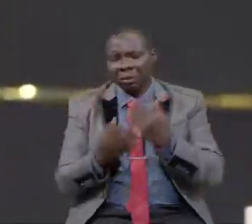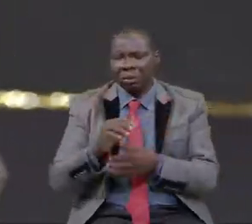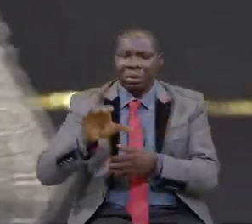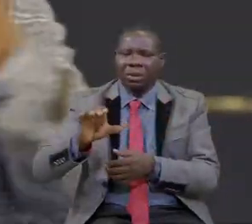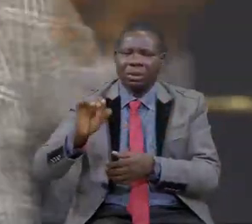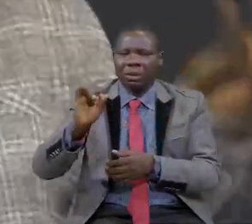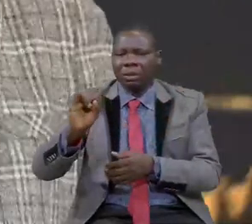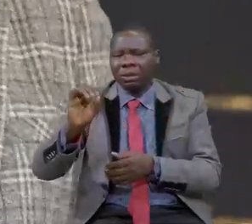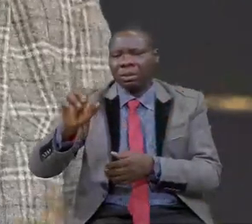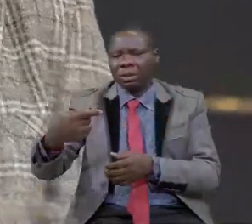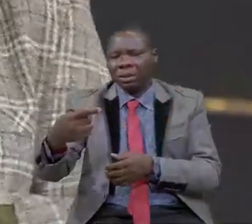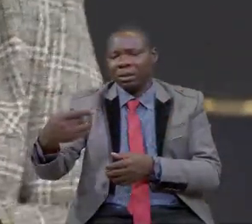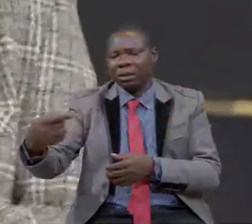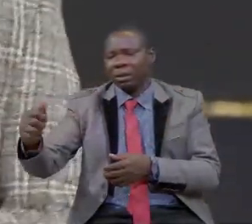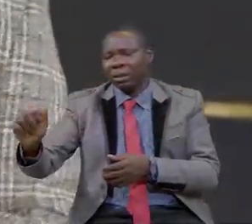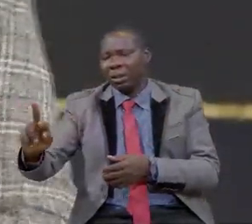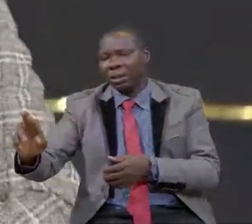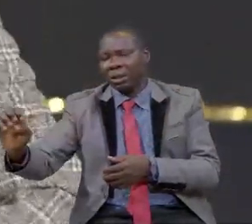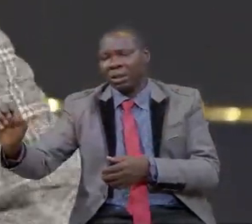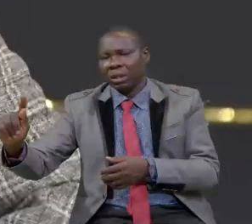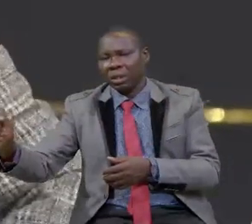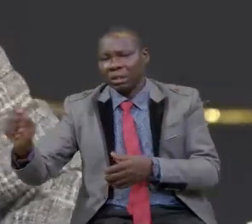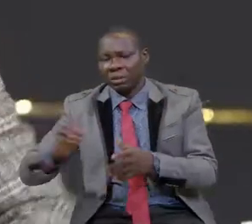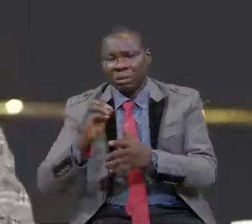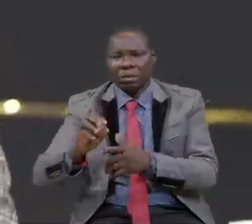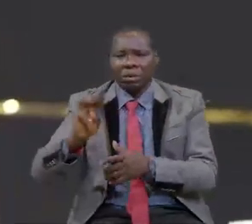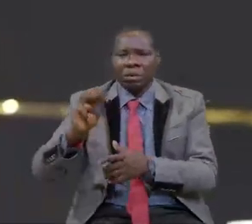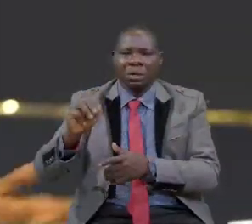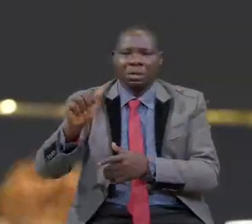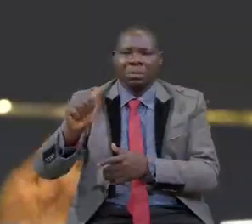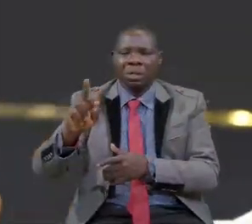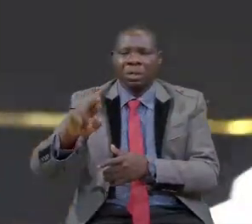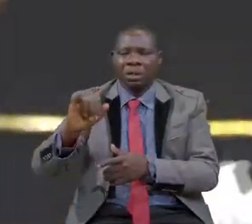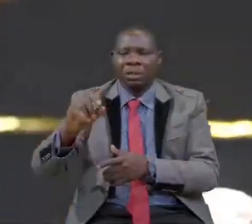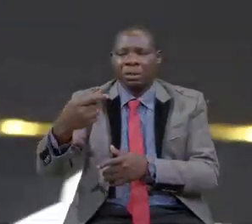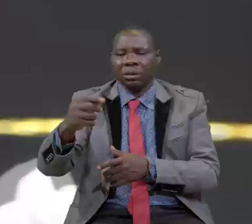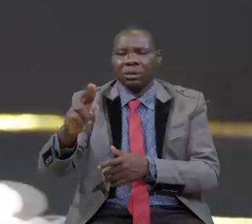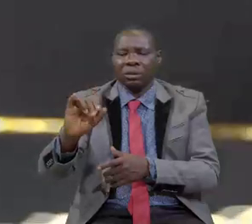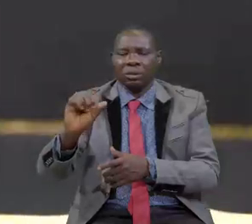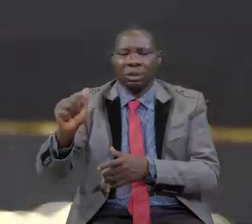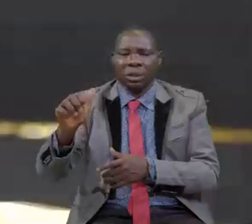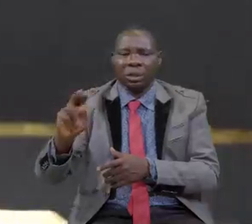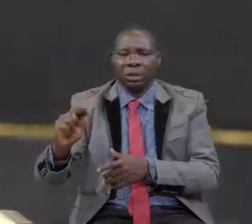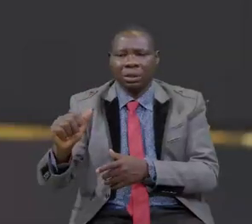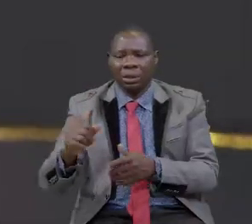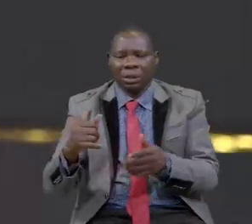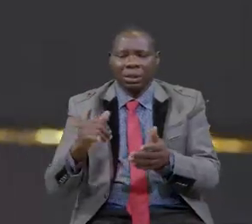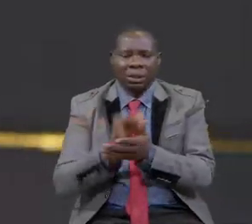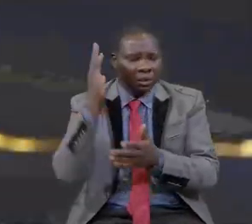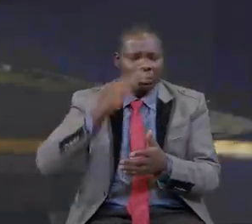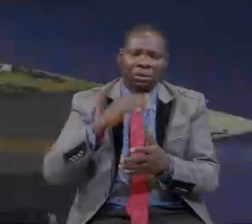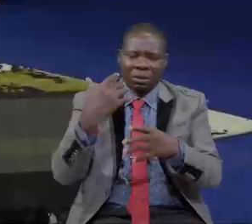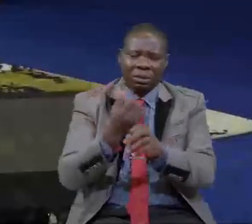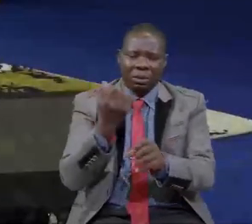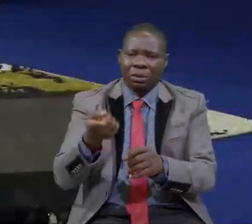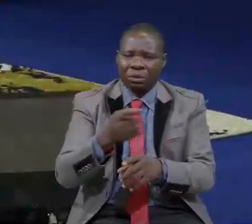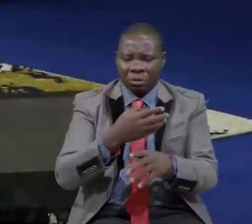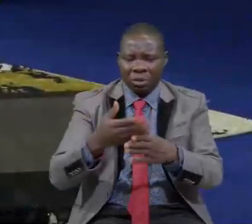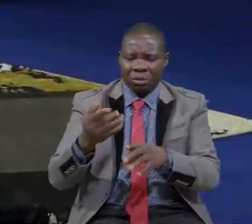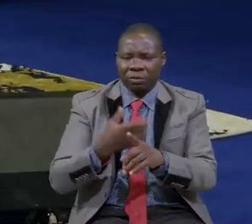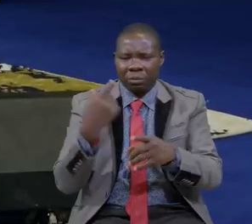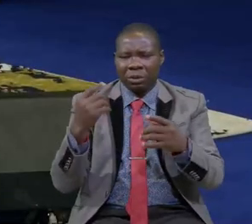that will disqualify you from the kingdom of God. How about fornication? How about pornography? How